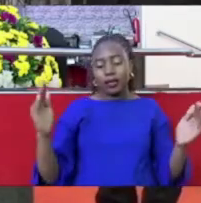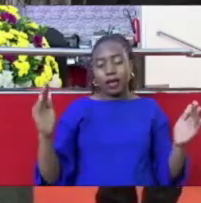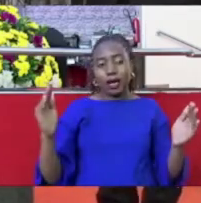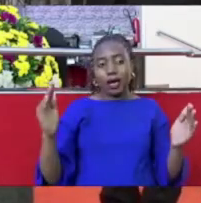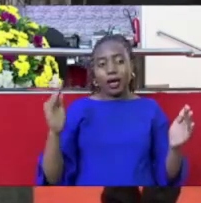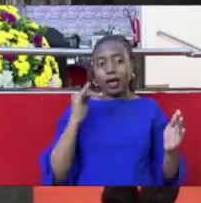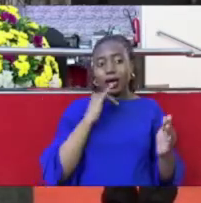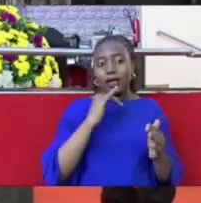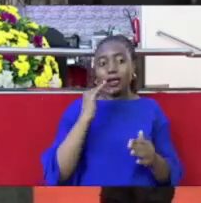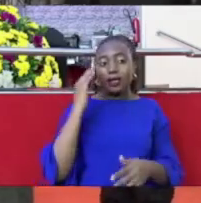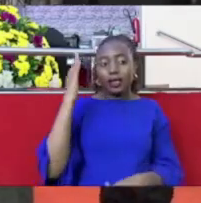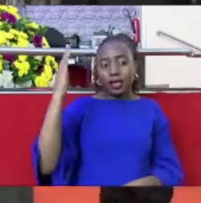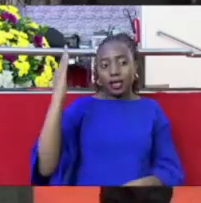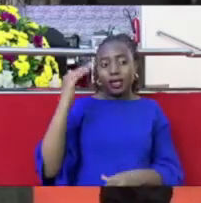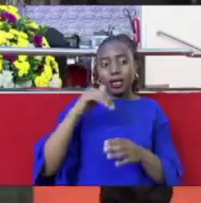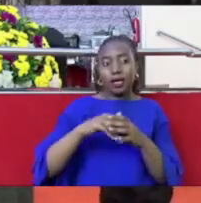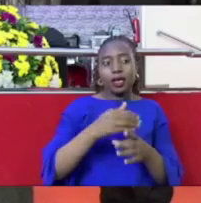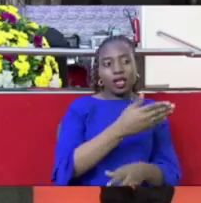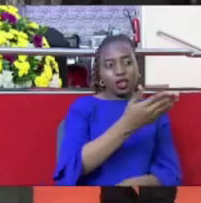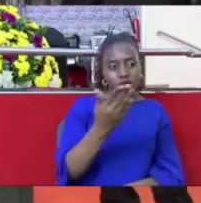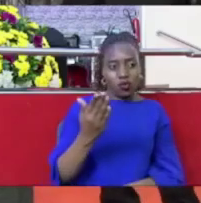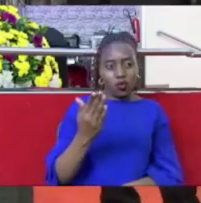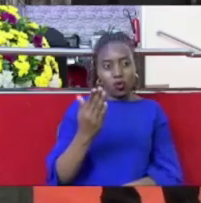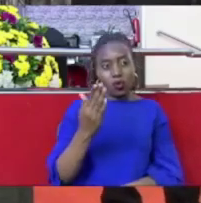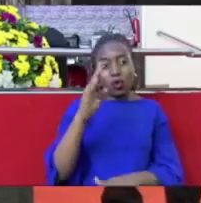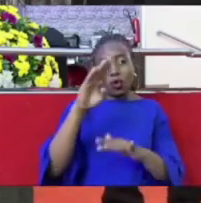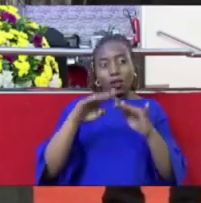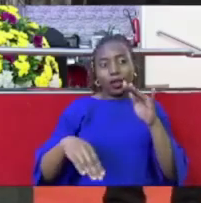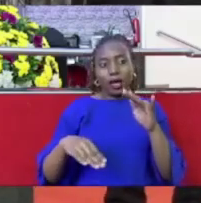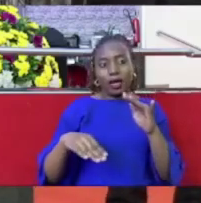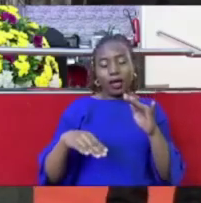you than forces of darkness that are in the world.